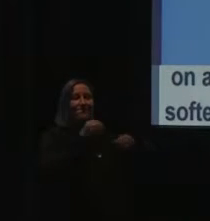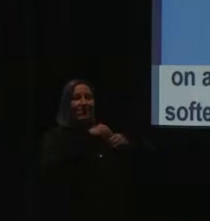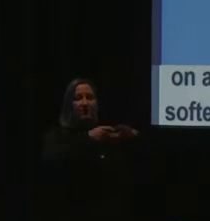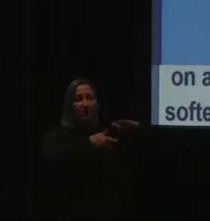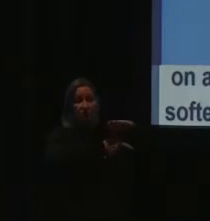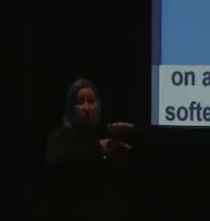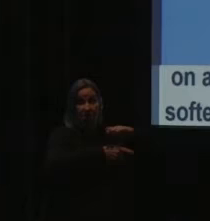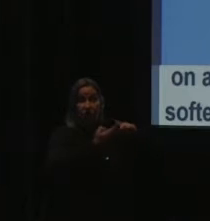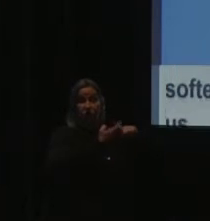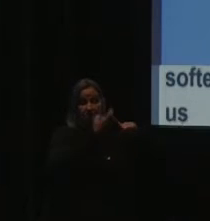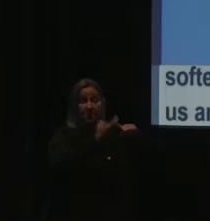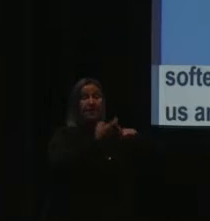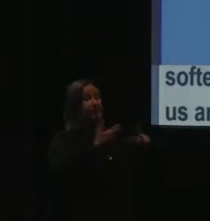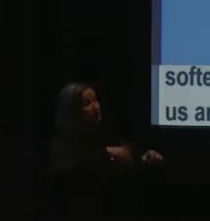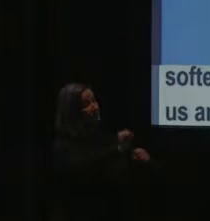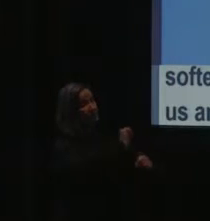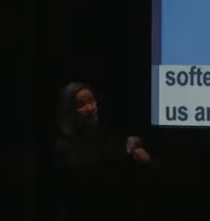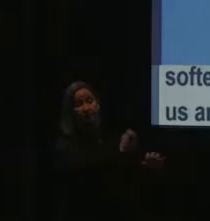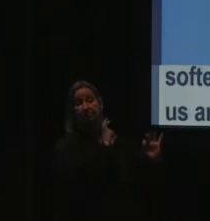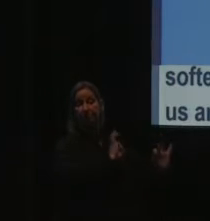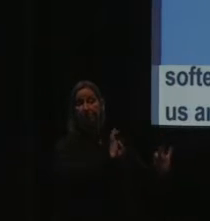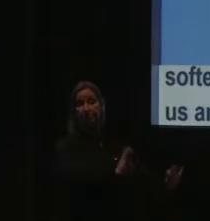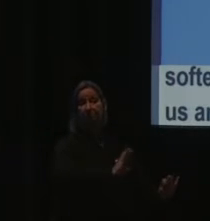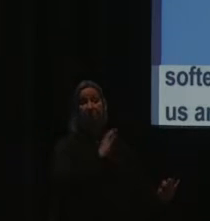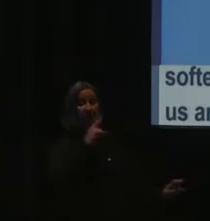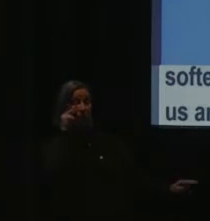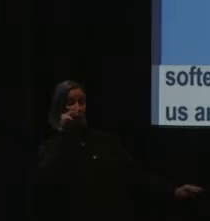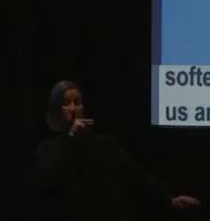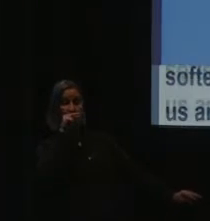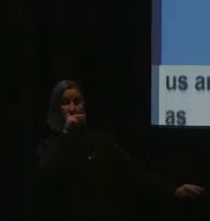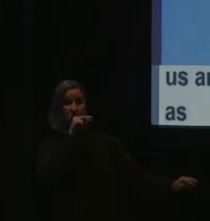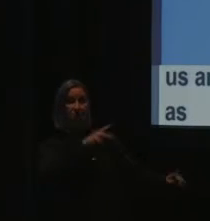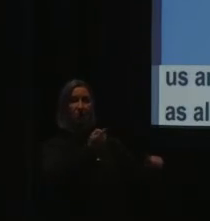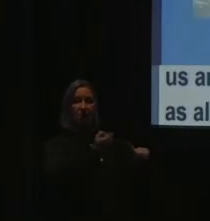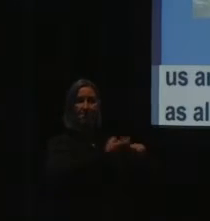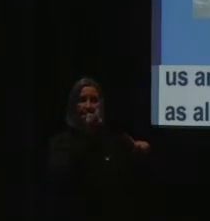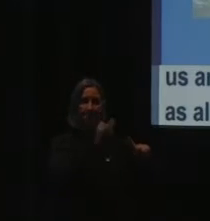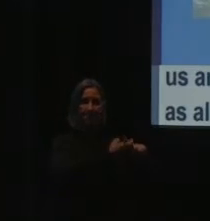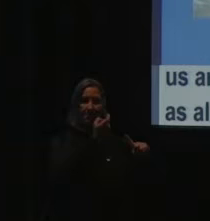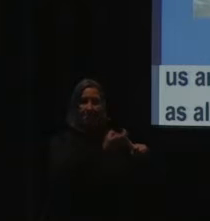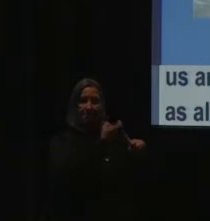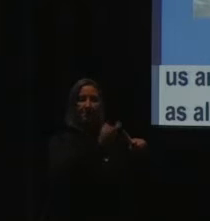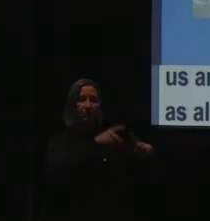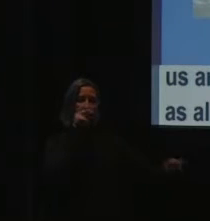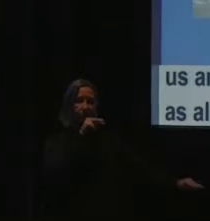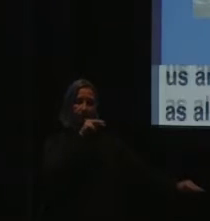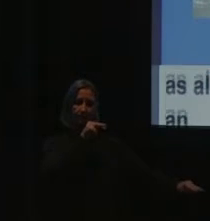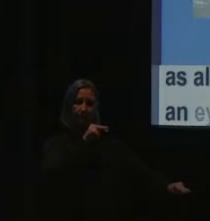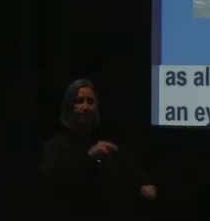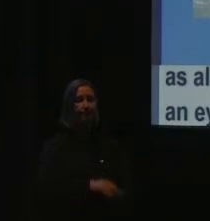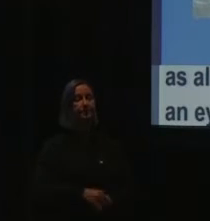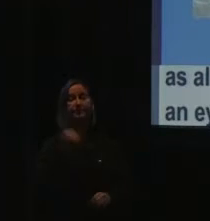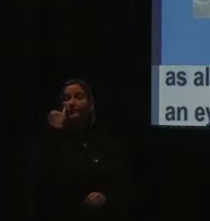automated function. As long as all is working well, it's fine, but you keep an eye on anything that is automated. Now, when you're out and